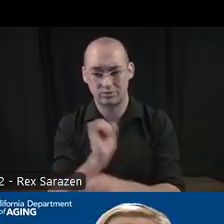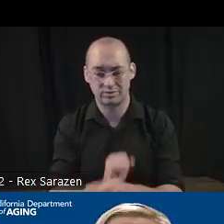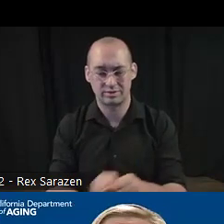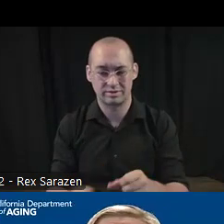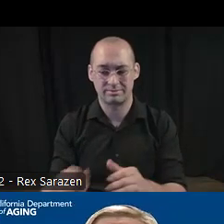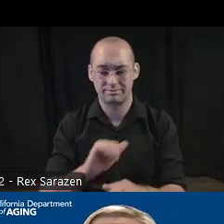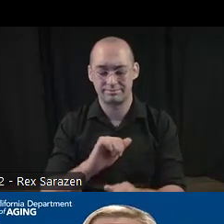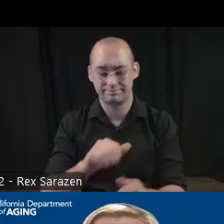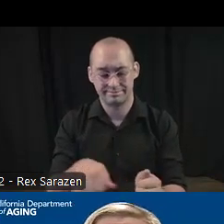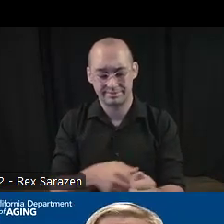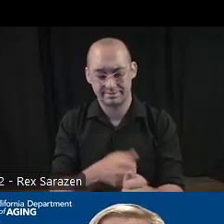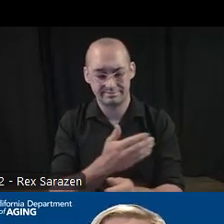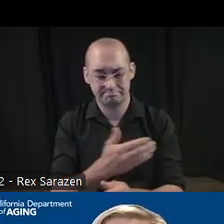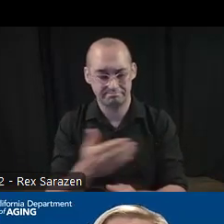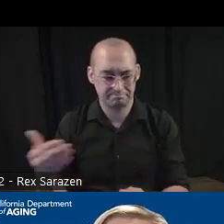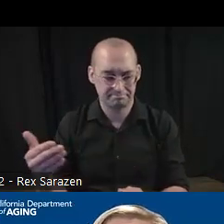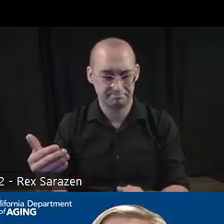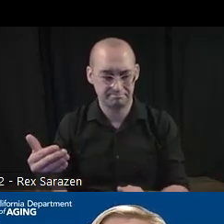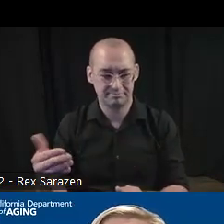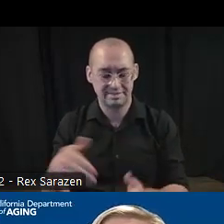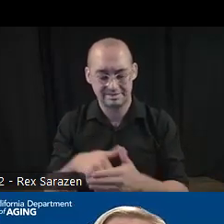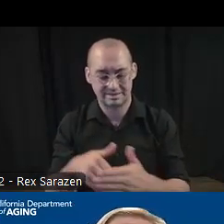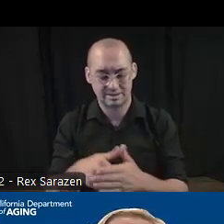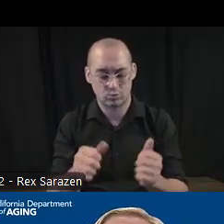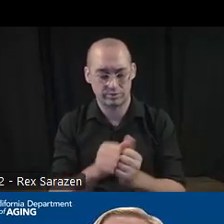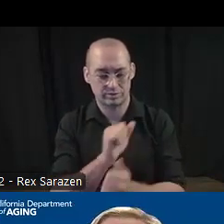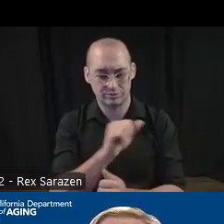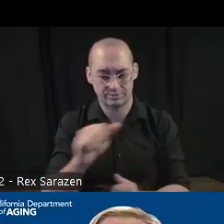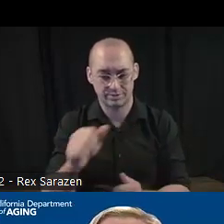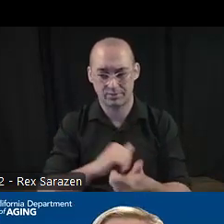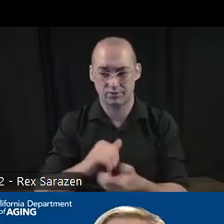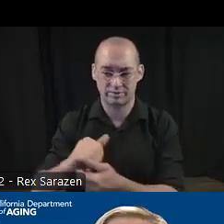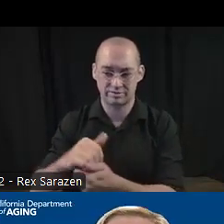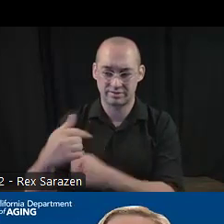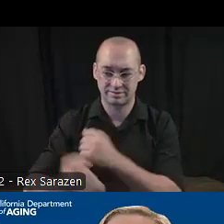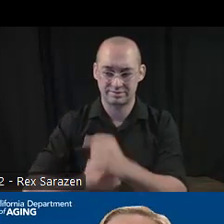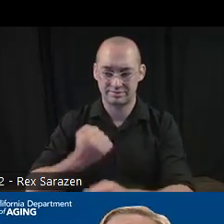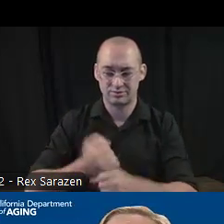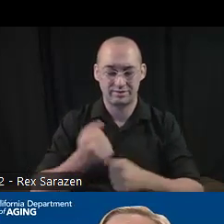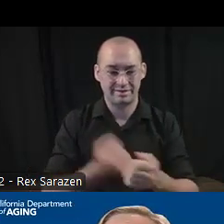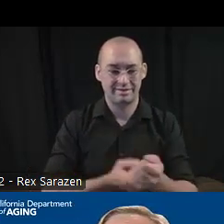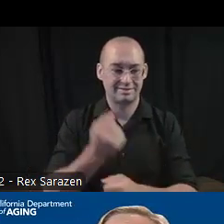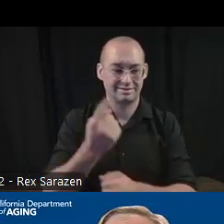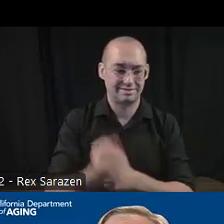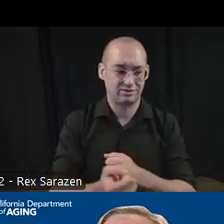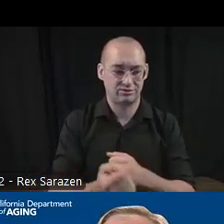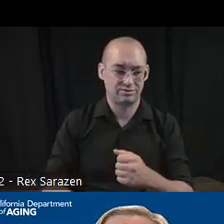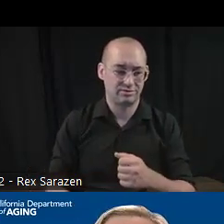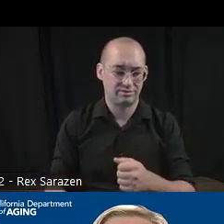behind the scenes internally with our AAA partners this year. And next year, starting in July